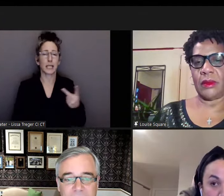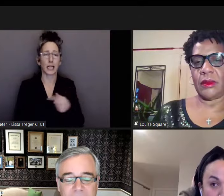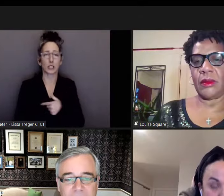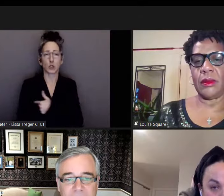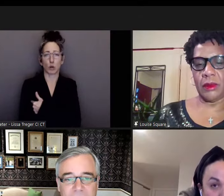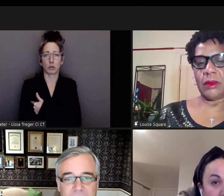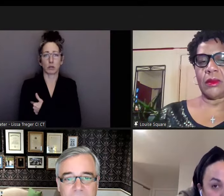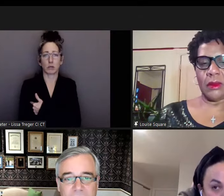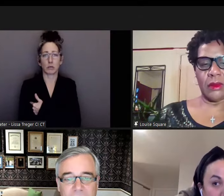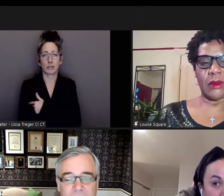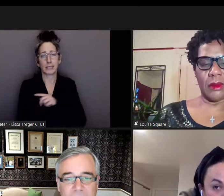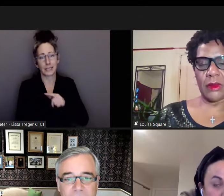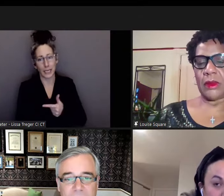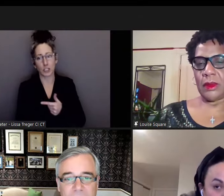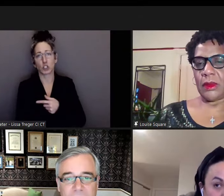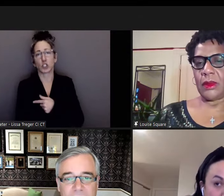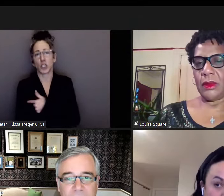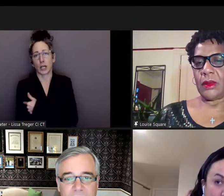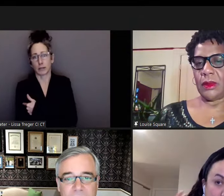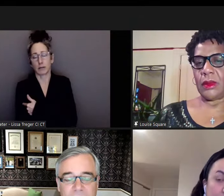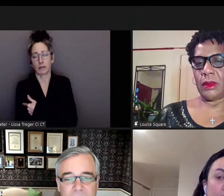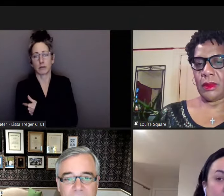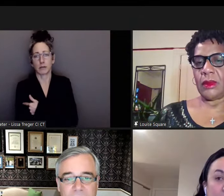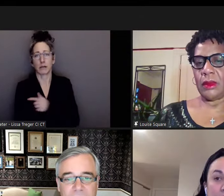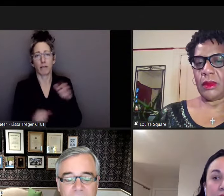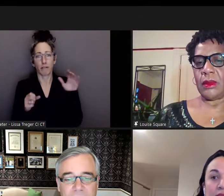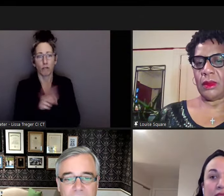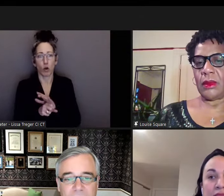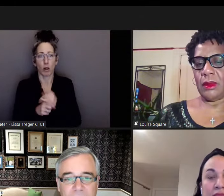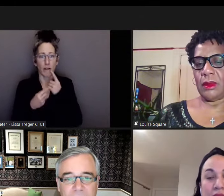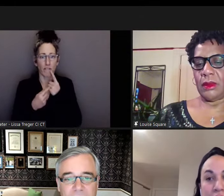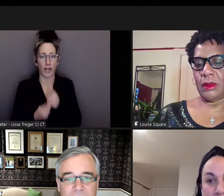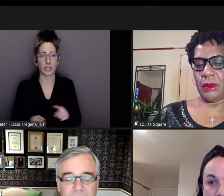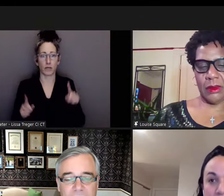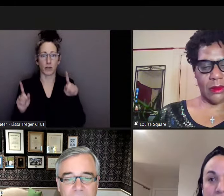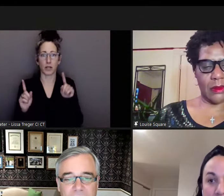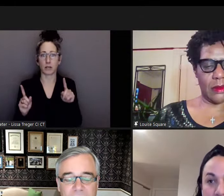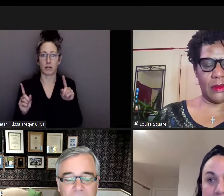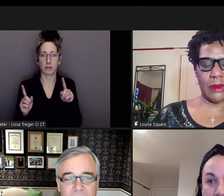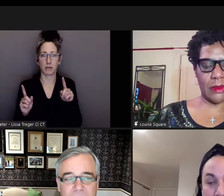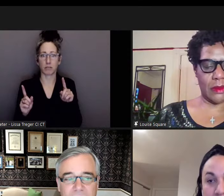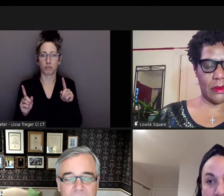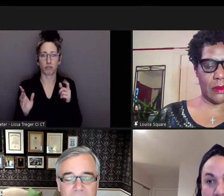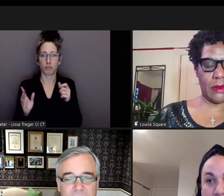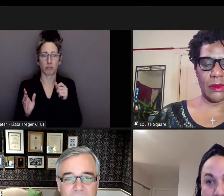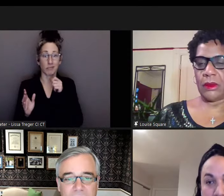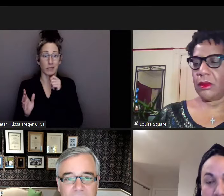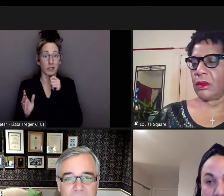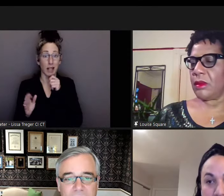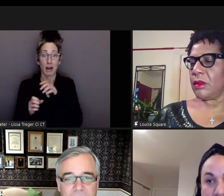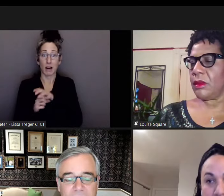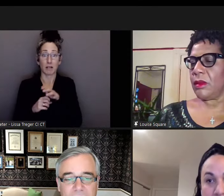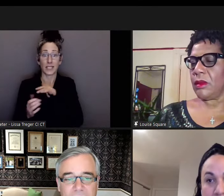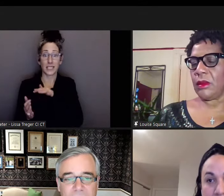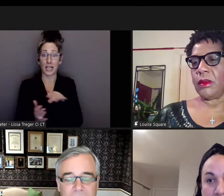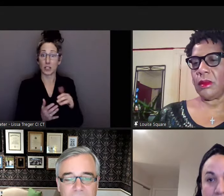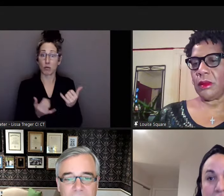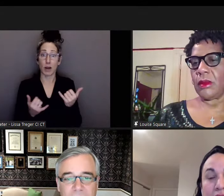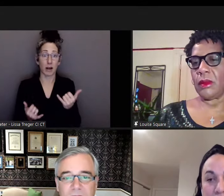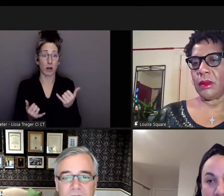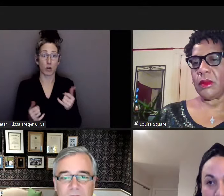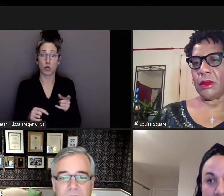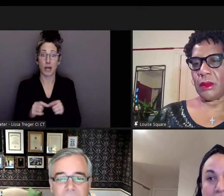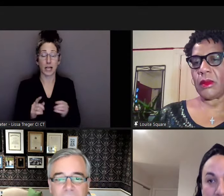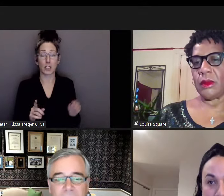best chance of getting the full, effectiveness of the vaccine. There's not enough studies out there to, I don't think we could